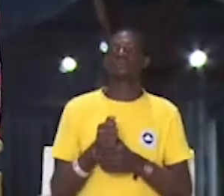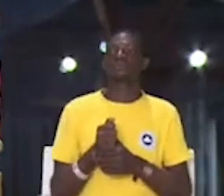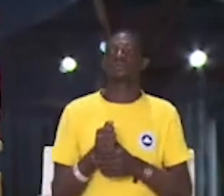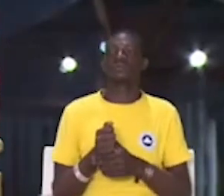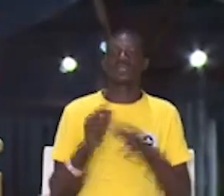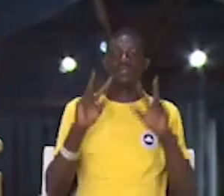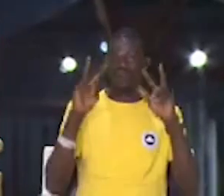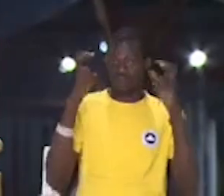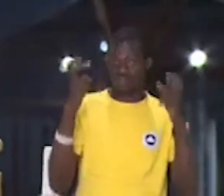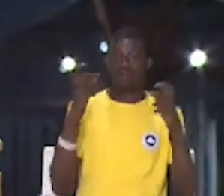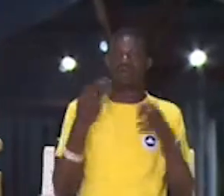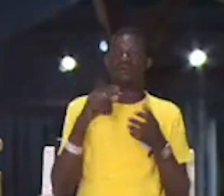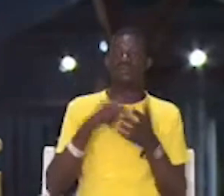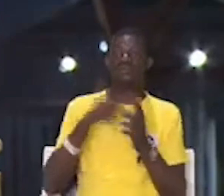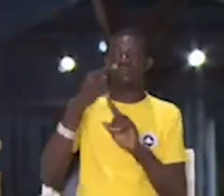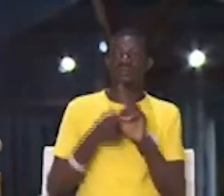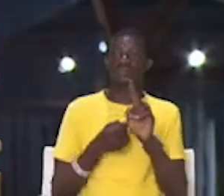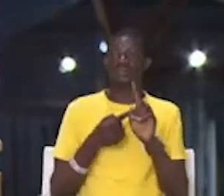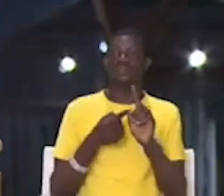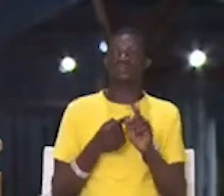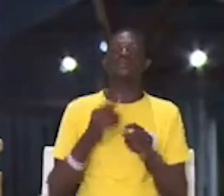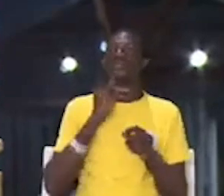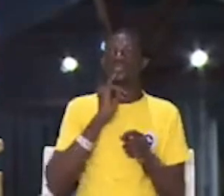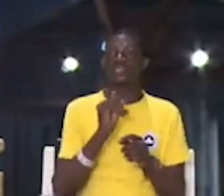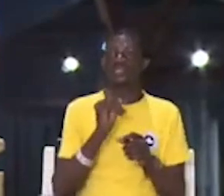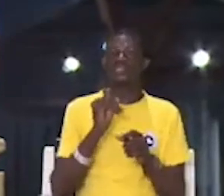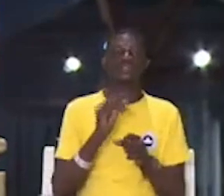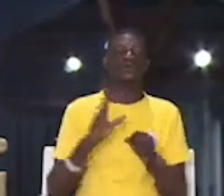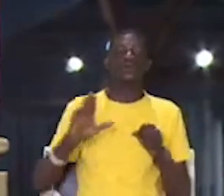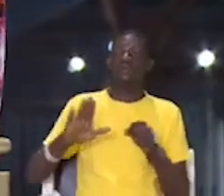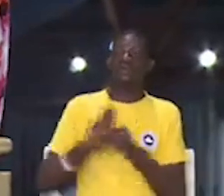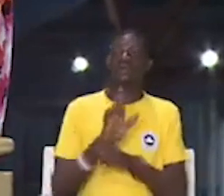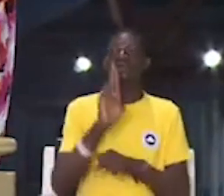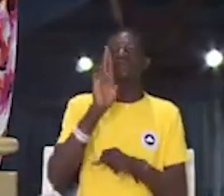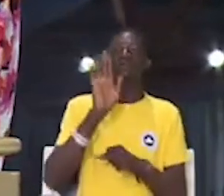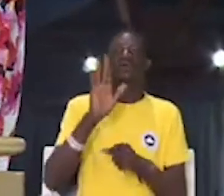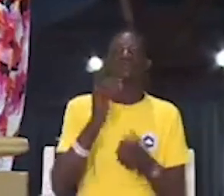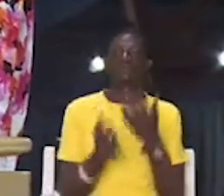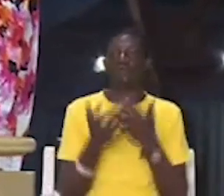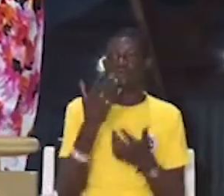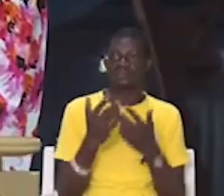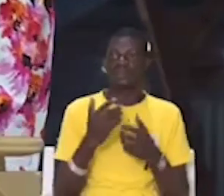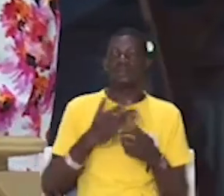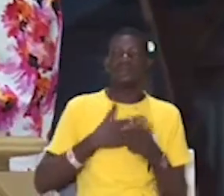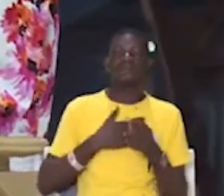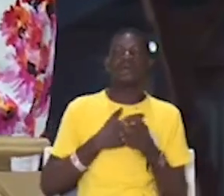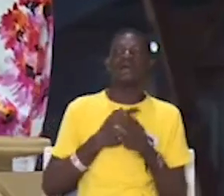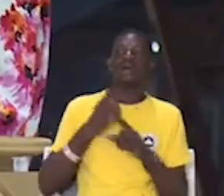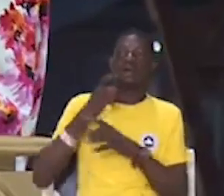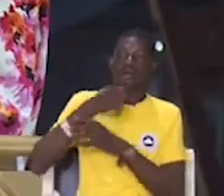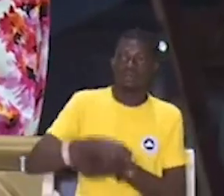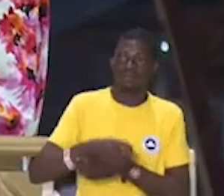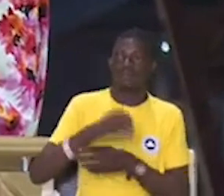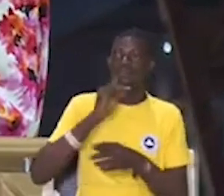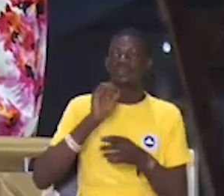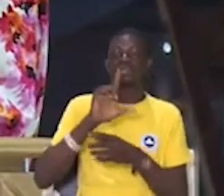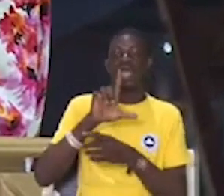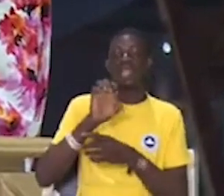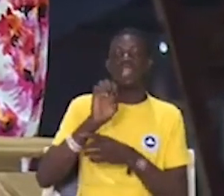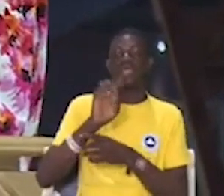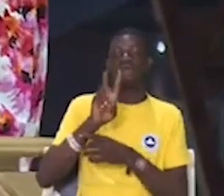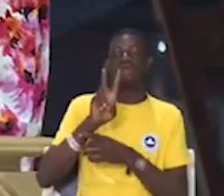The theme for this month is Refuel Your Fire. My anchor scripture tonight is from